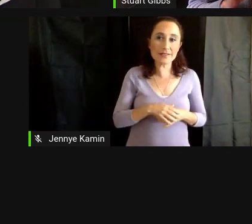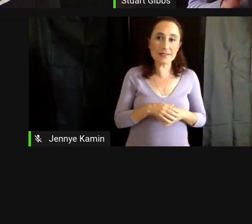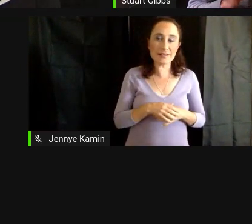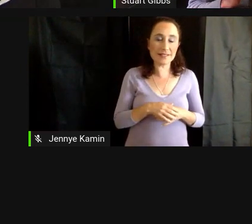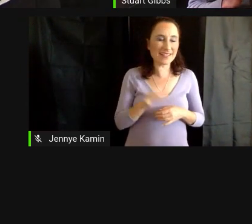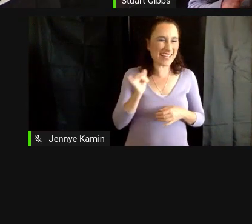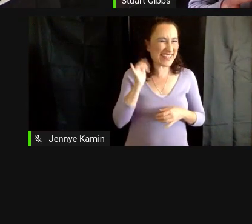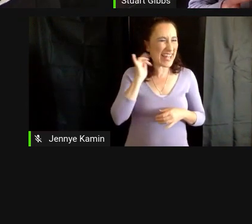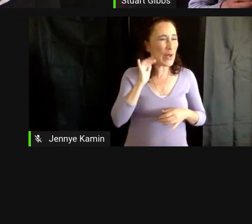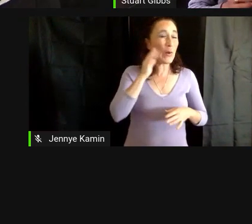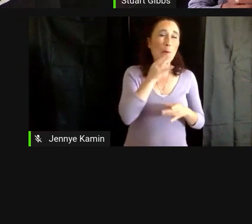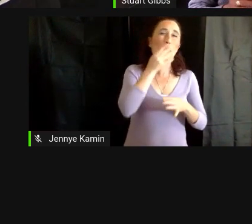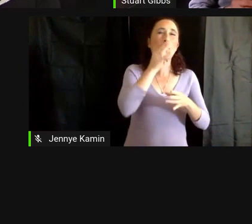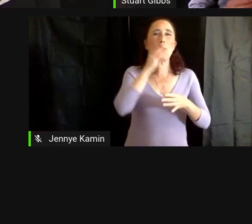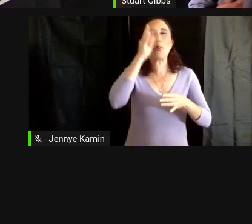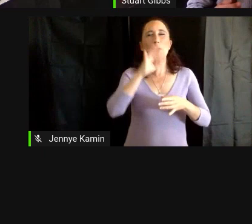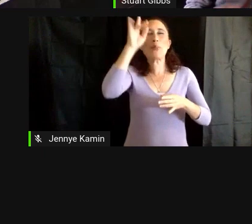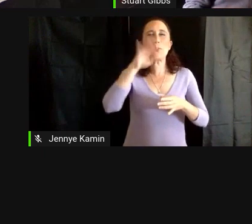this.